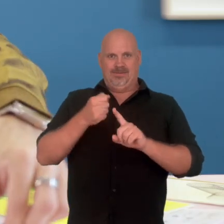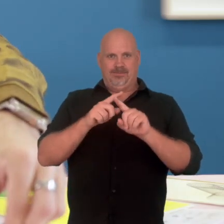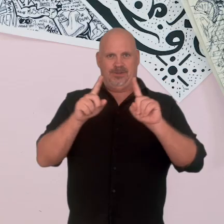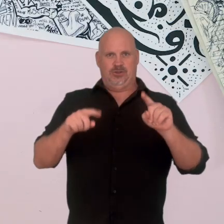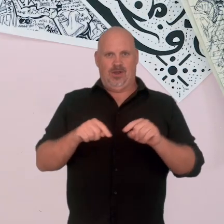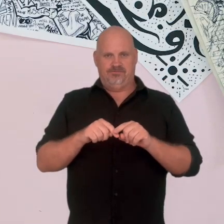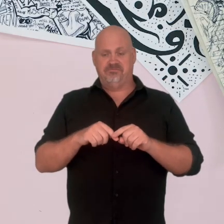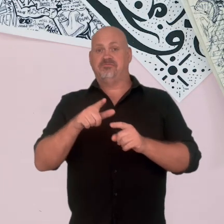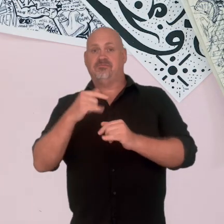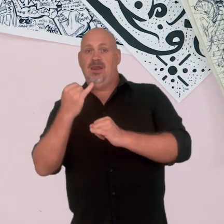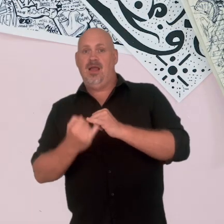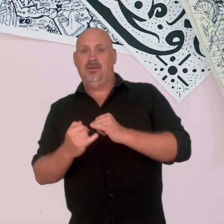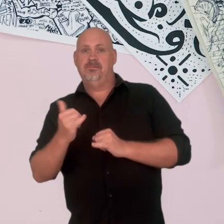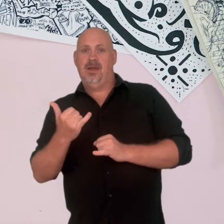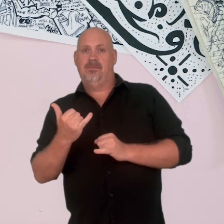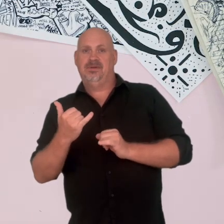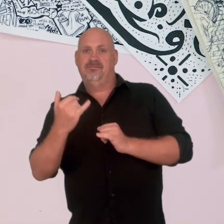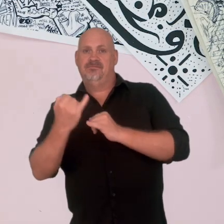stage, maybe this will be